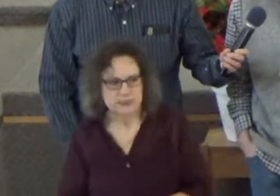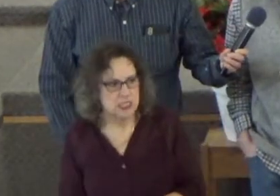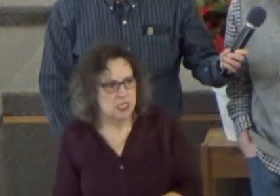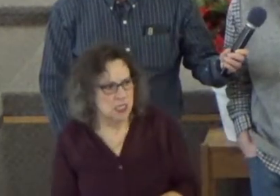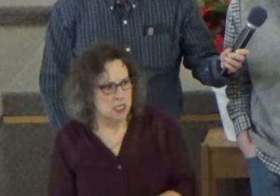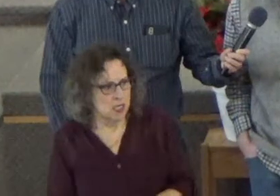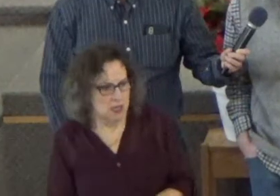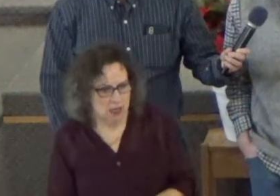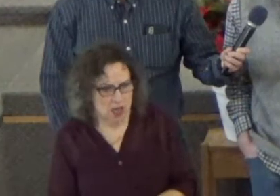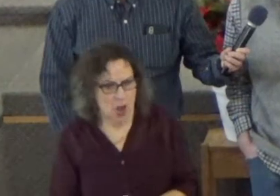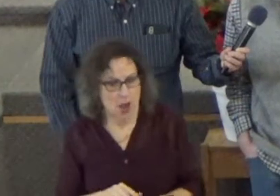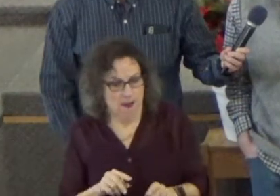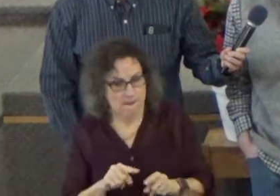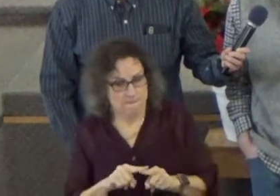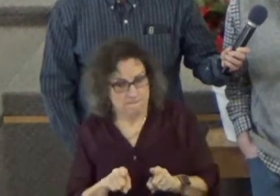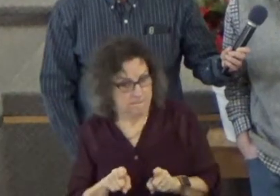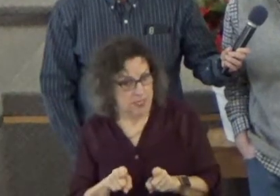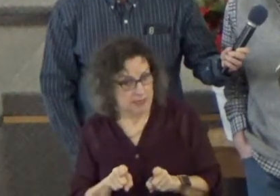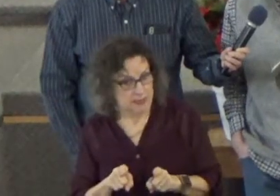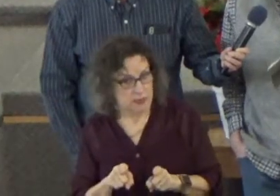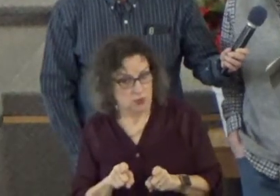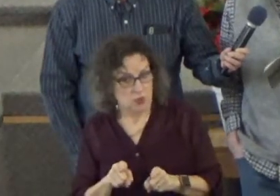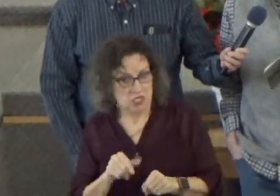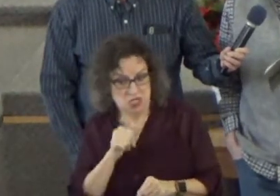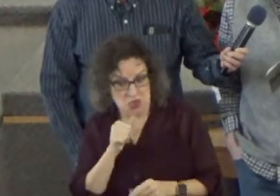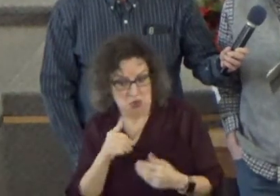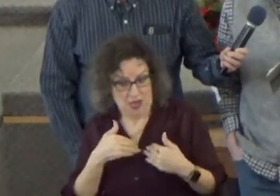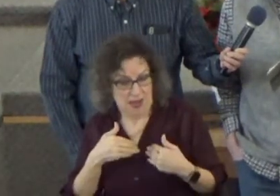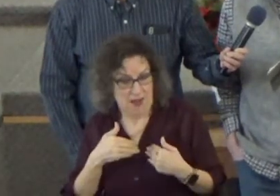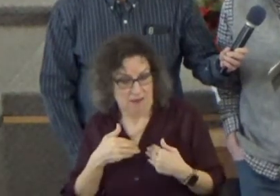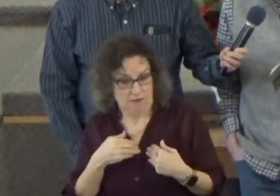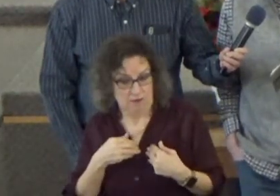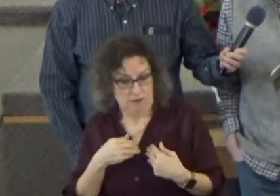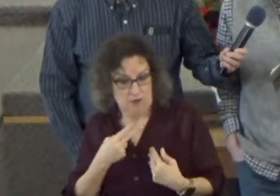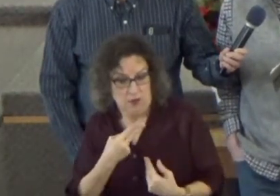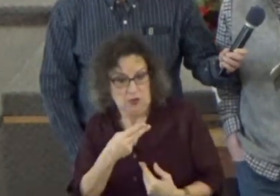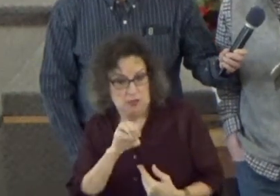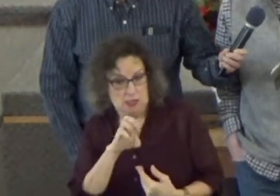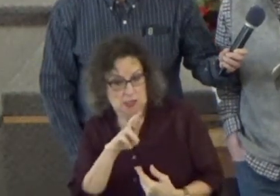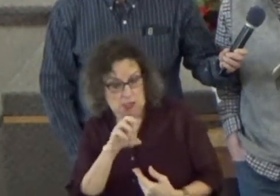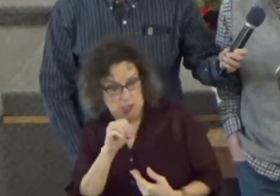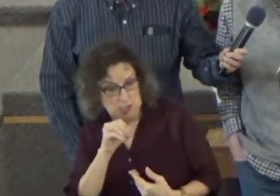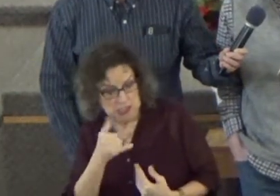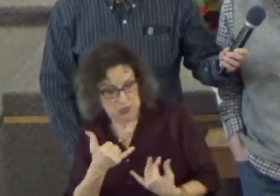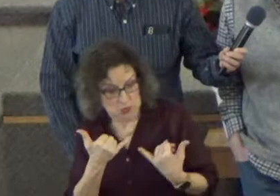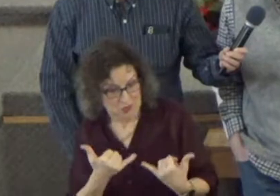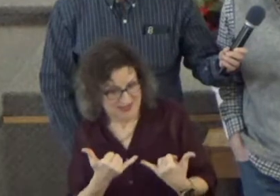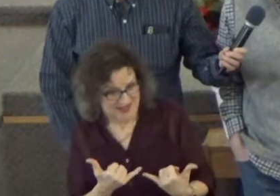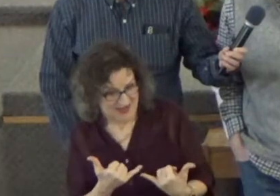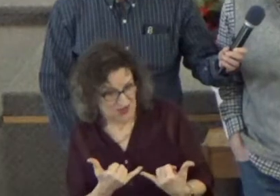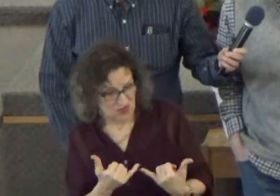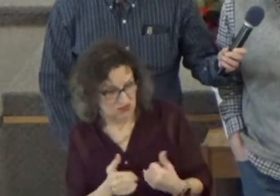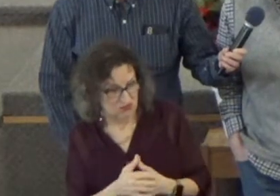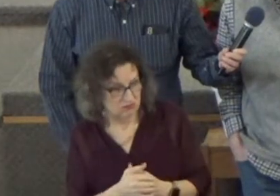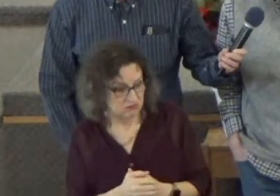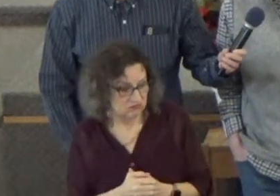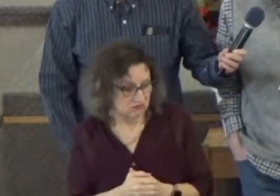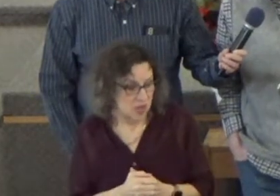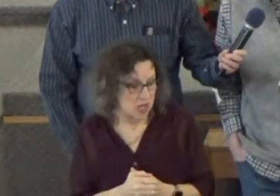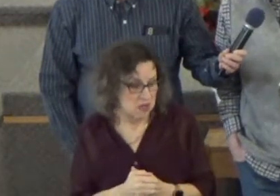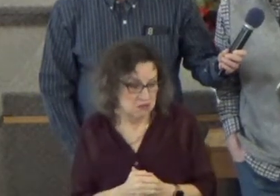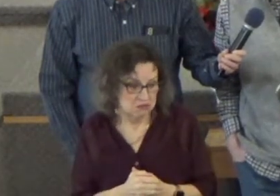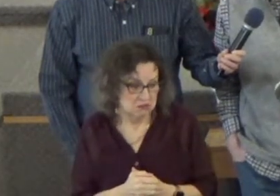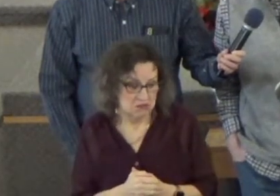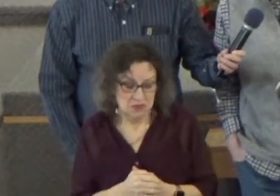I do think there is a void of kind of more heroic people to look at in our current society and pop culture. And you